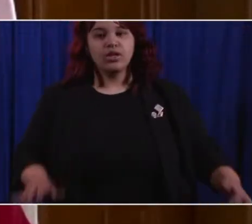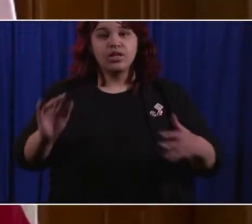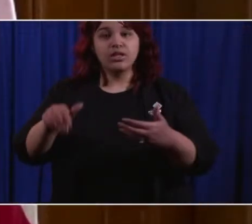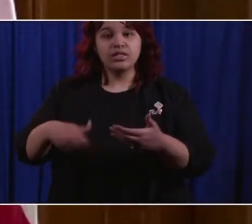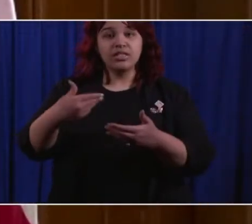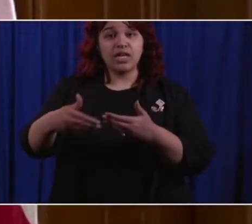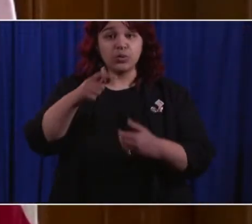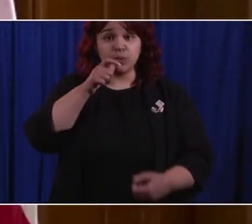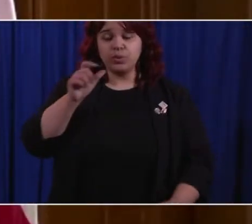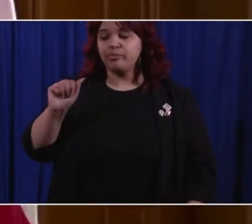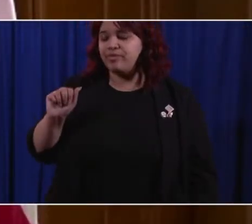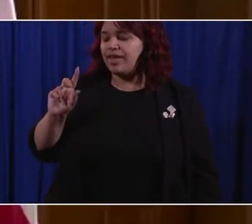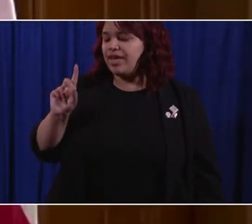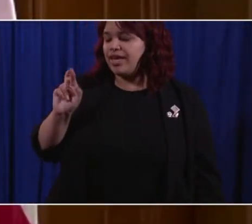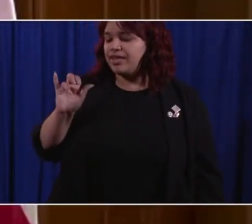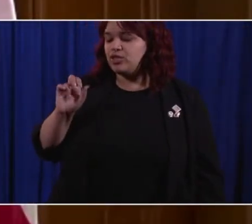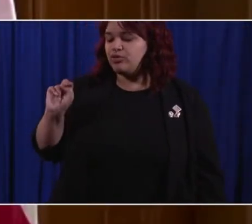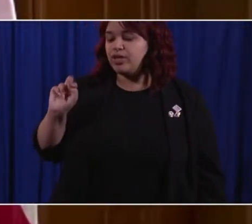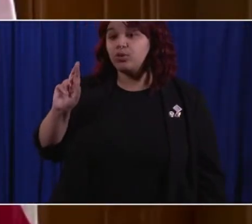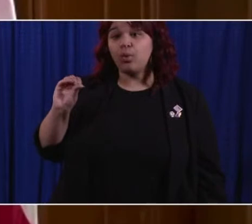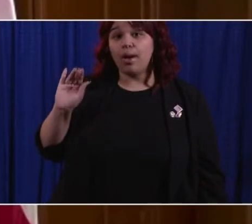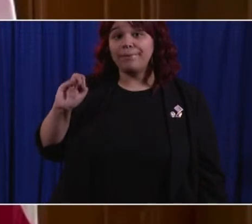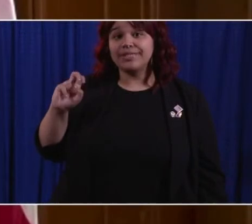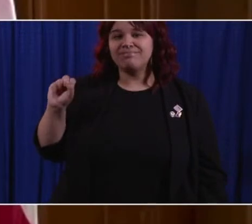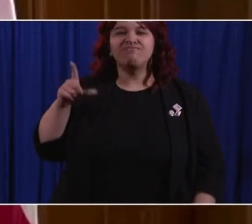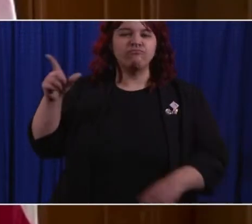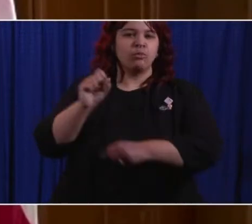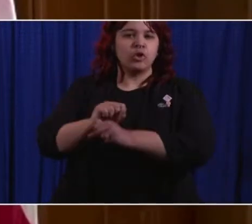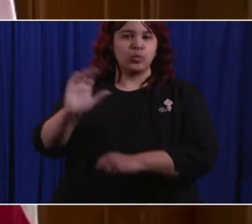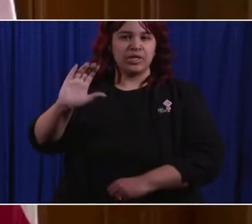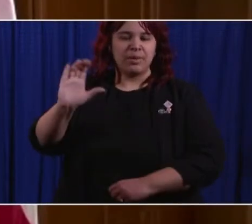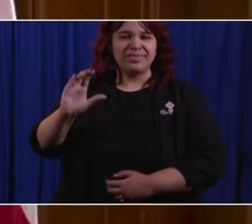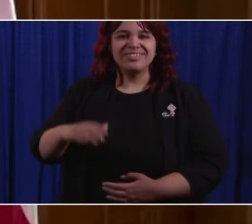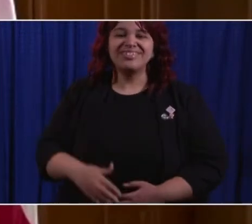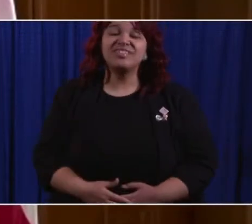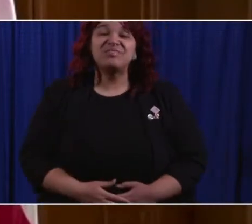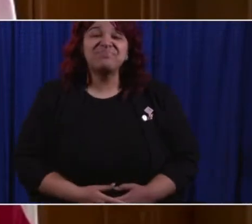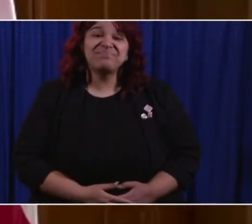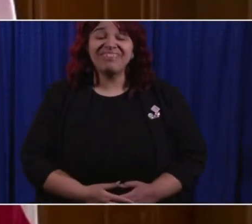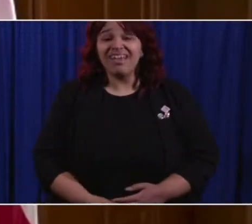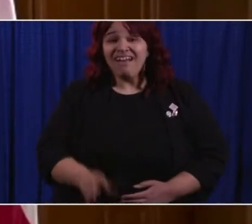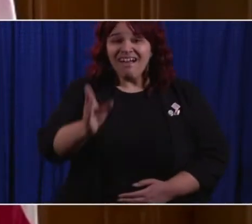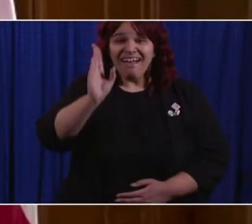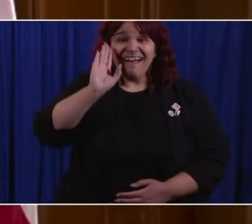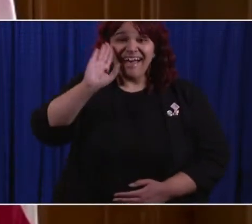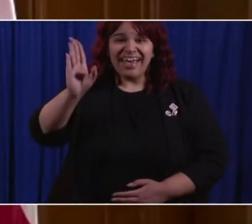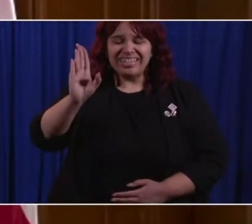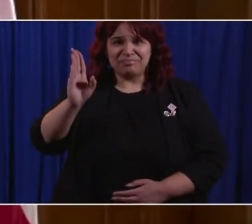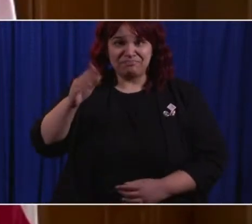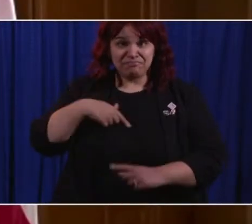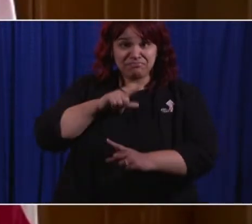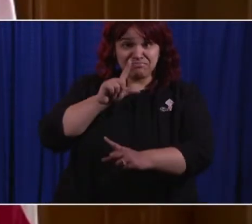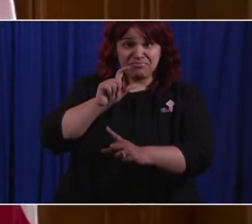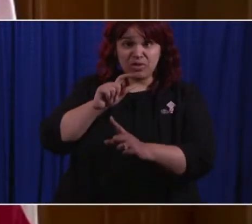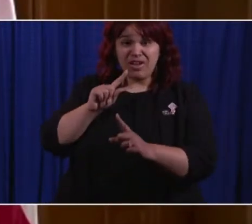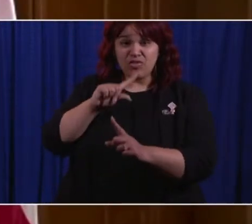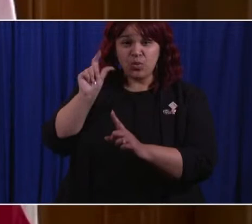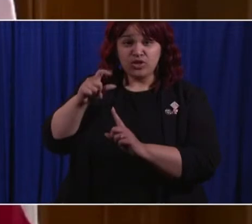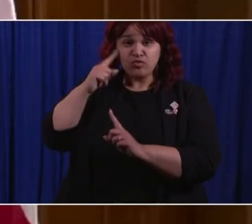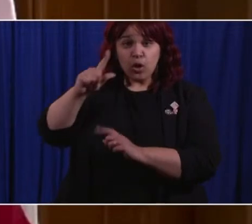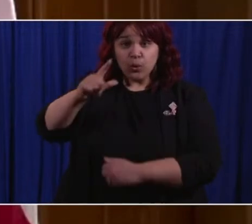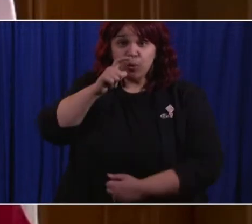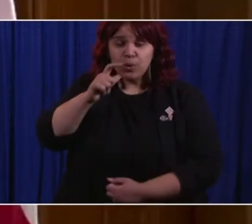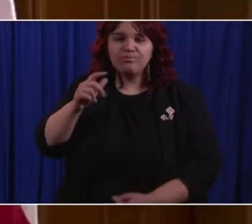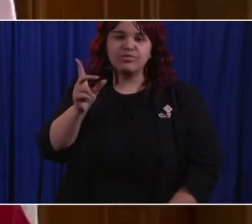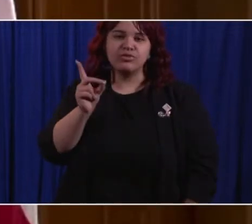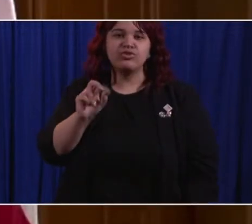Columbus. Hi, Governor. Thank you for taking our questions. I think my question is for Dr. Vanderhoff. We talk a lot about this race that we're in